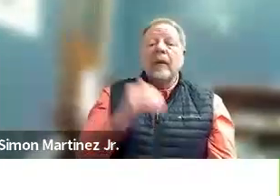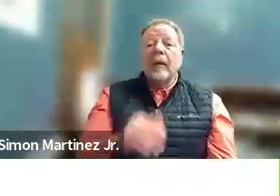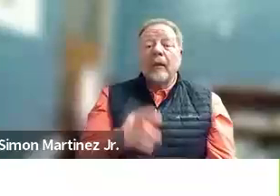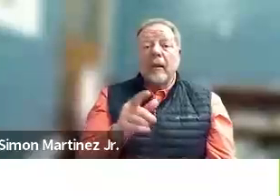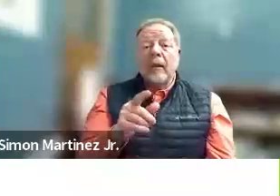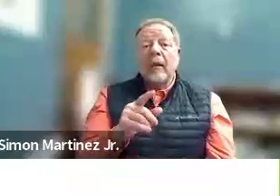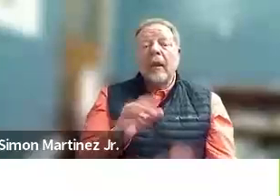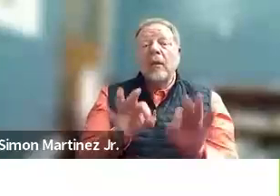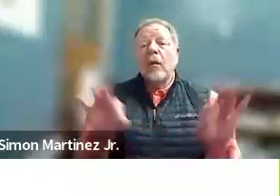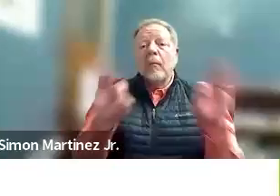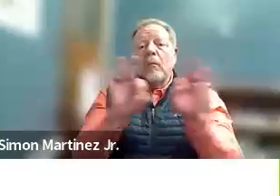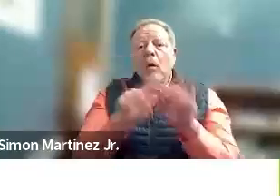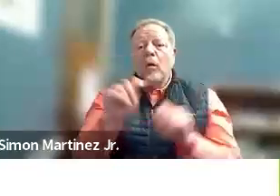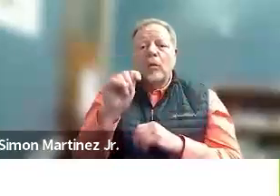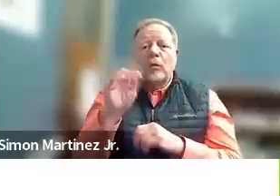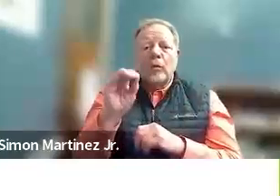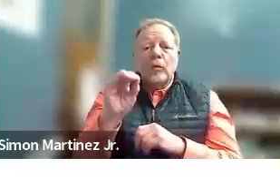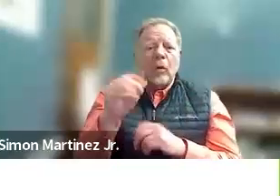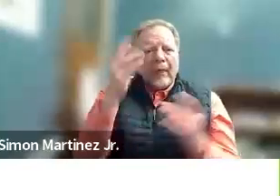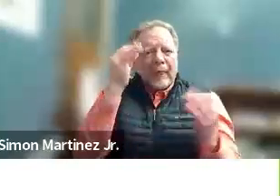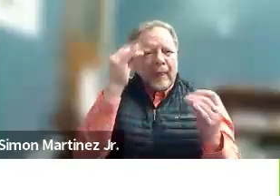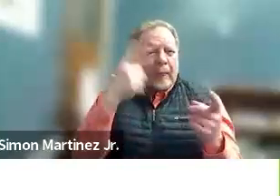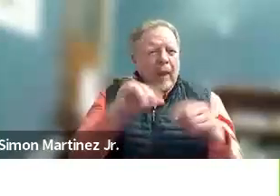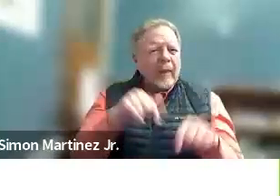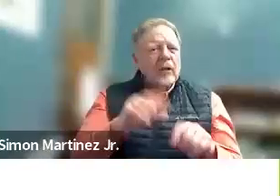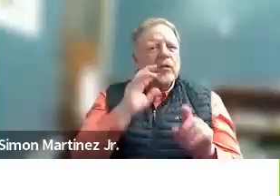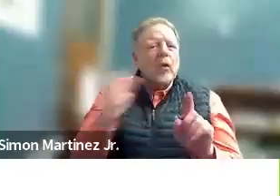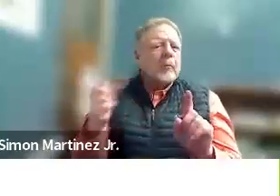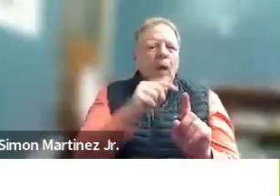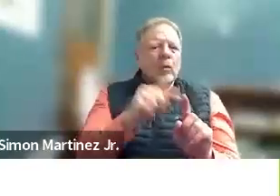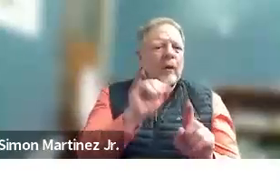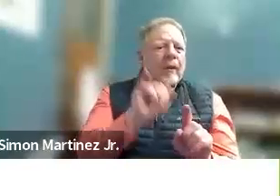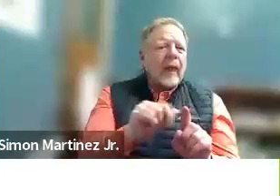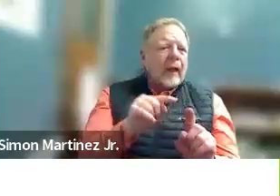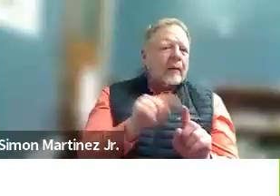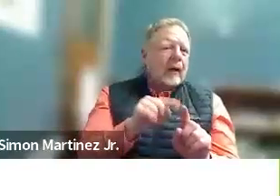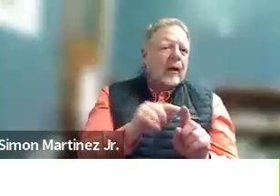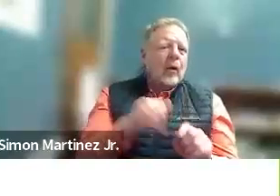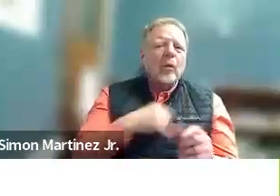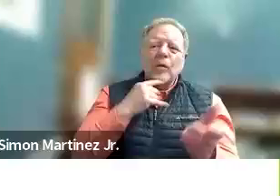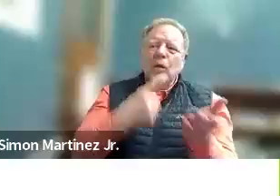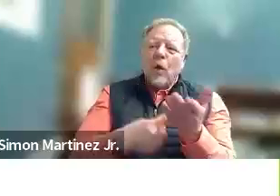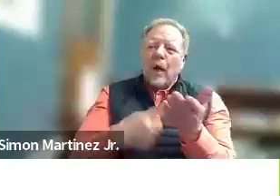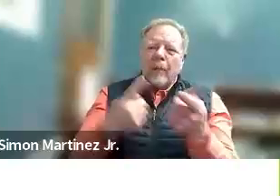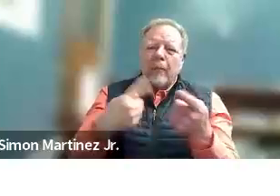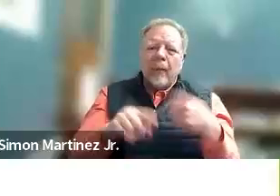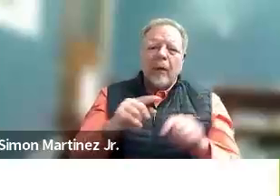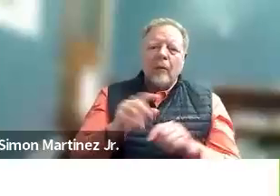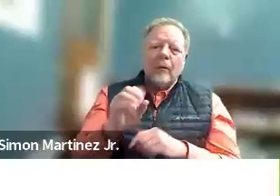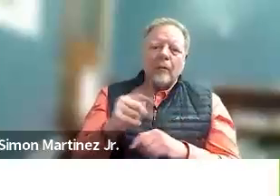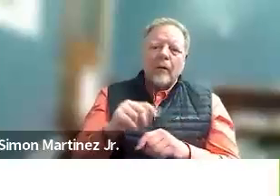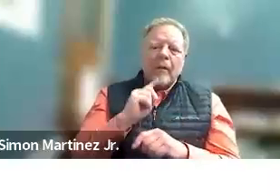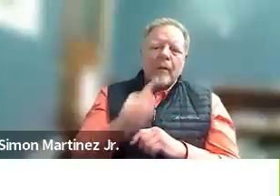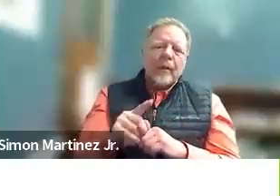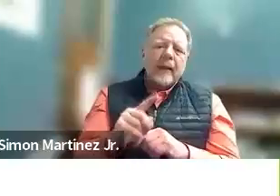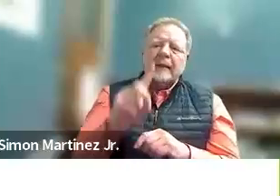It's important to think about, and this kind of goes to that curb cut effect I was talking about